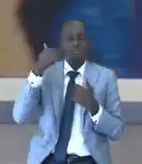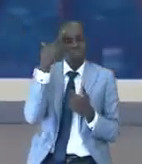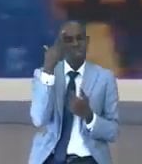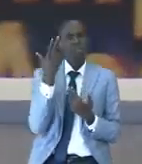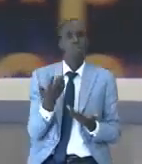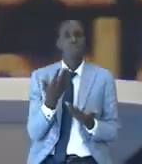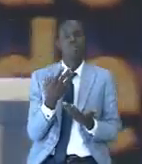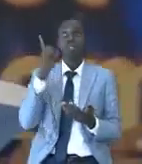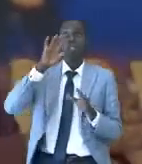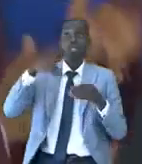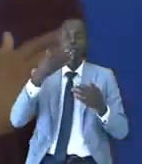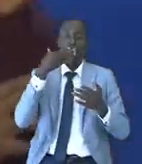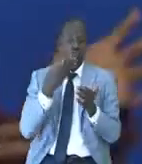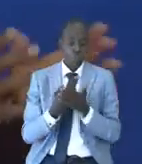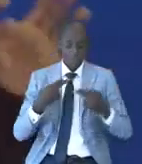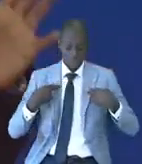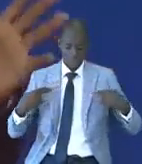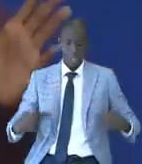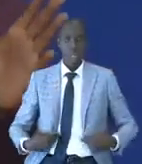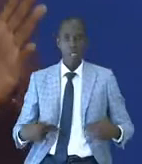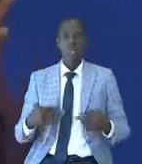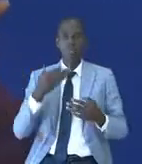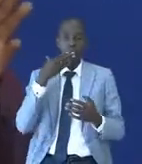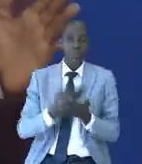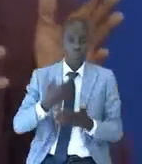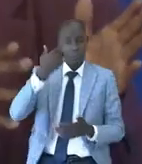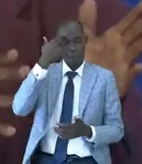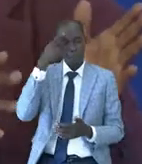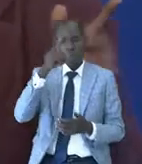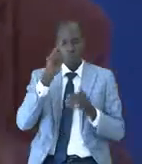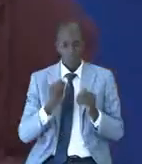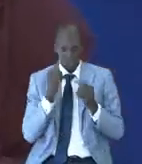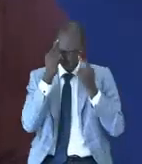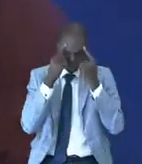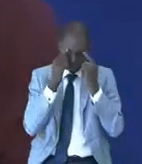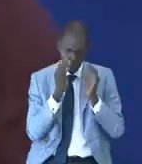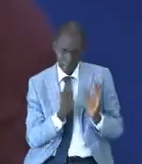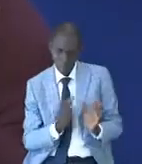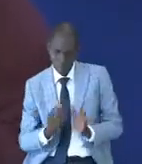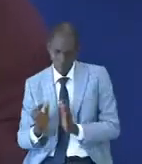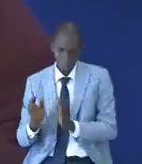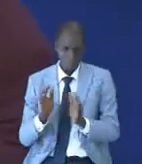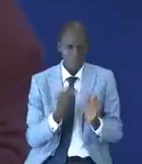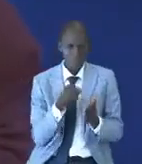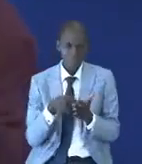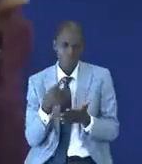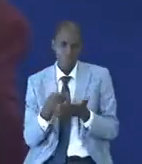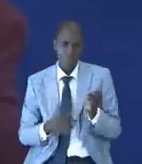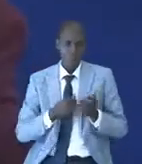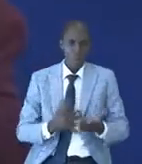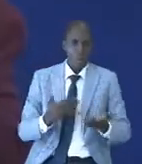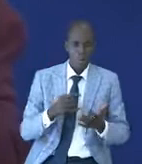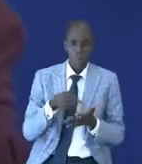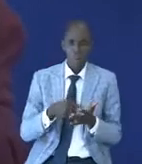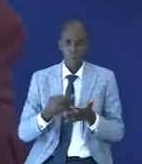a sound mind, that you can think and you can plan and say, this is where I'm going,